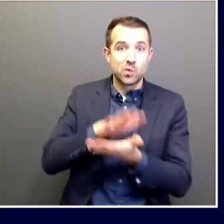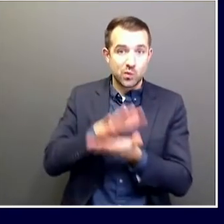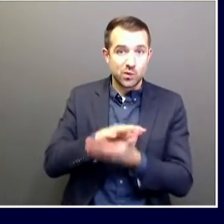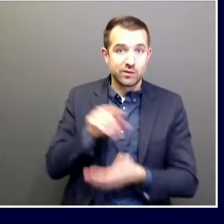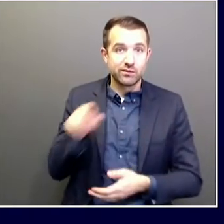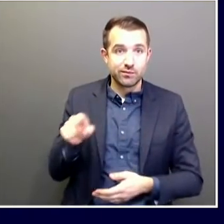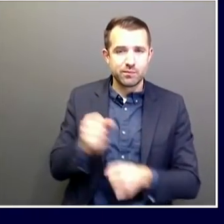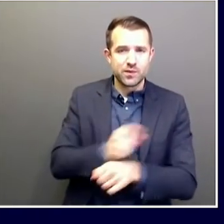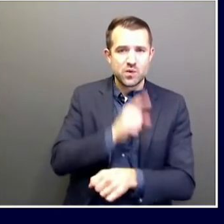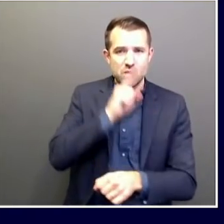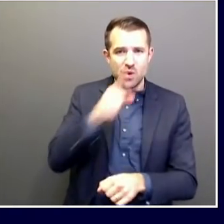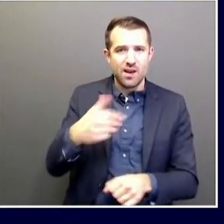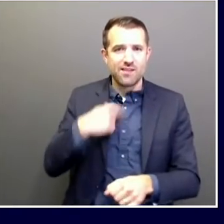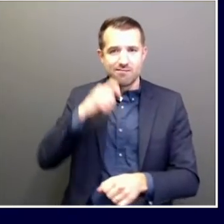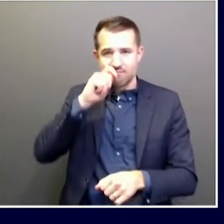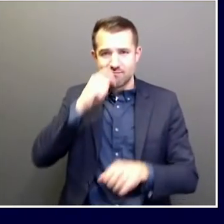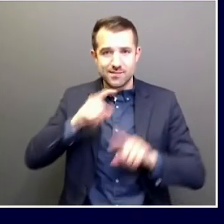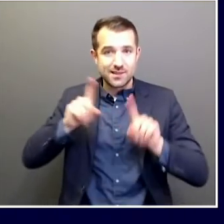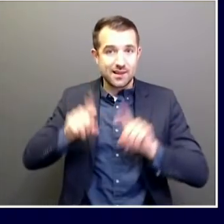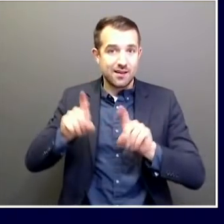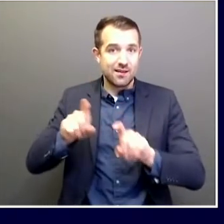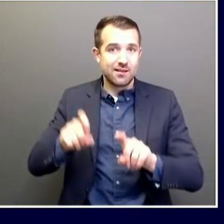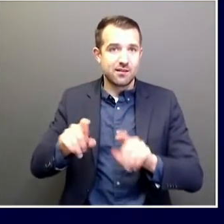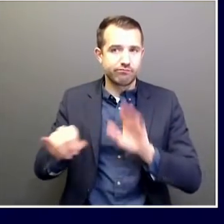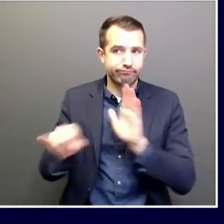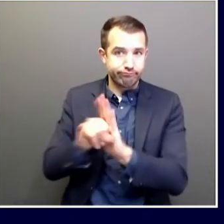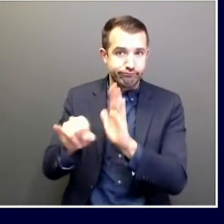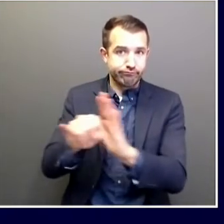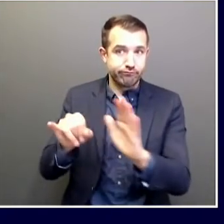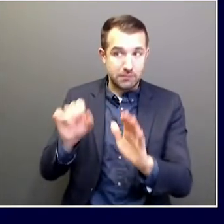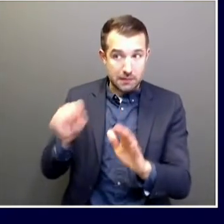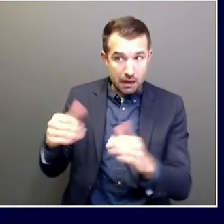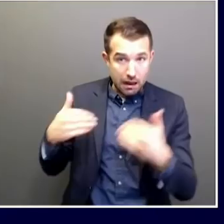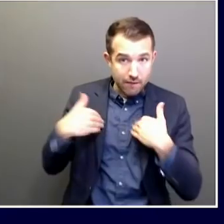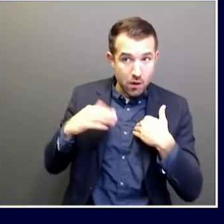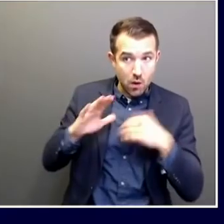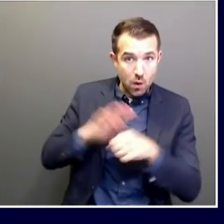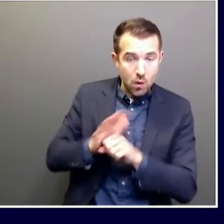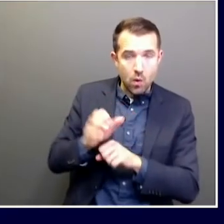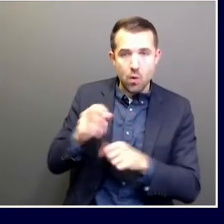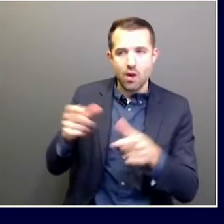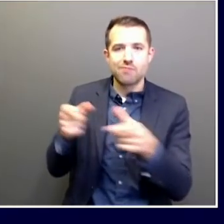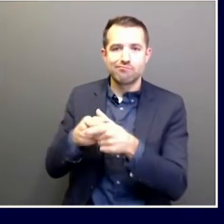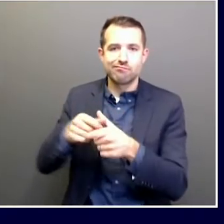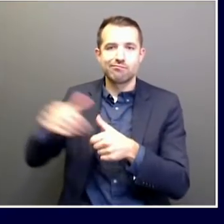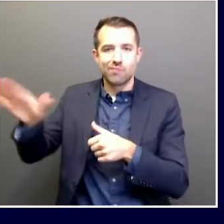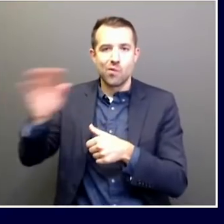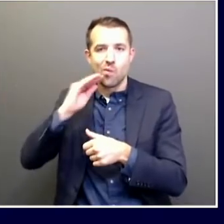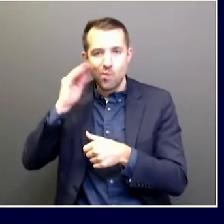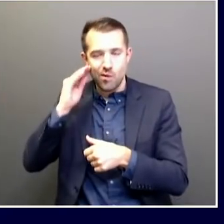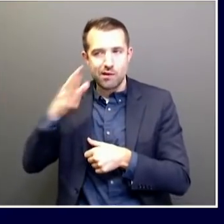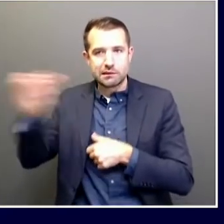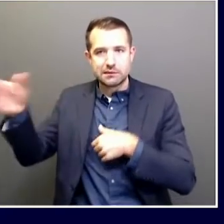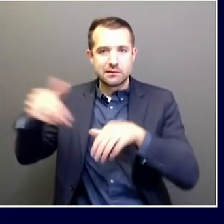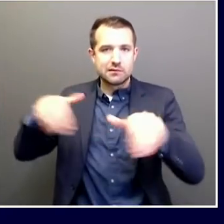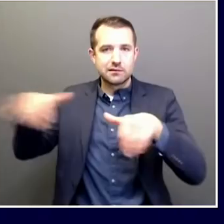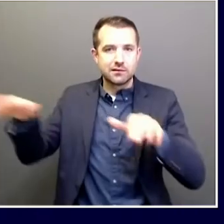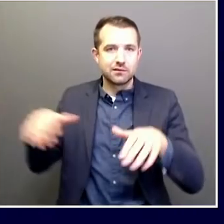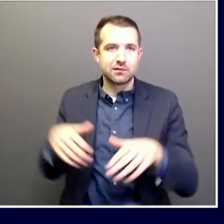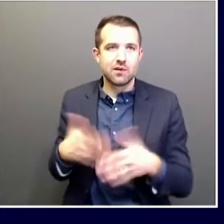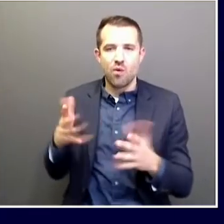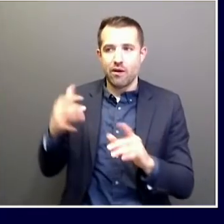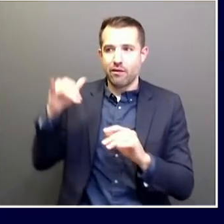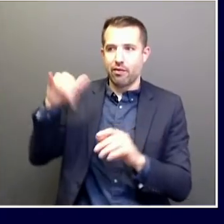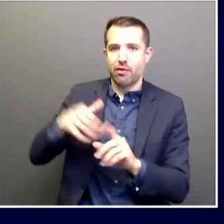to quickly identify cases of COVID-19 so those individuals can be home and prevent the further spread.